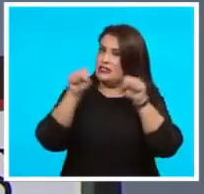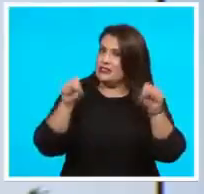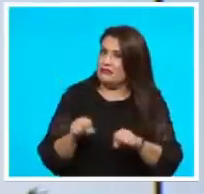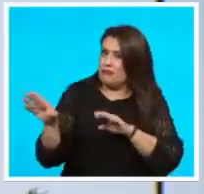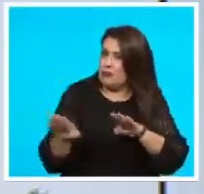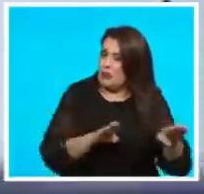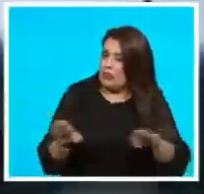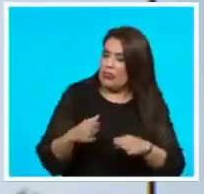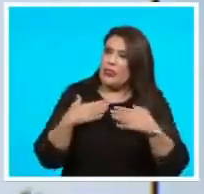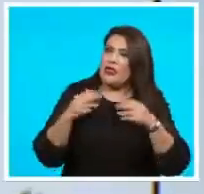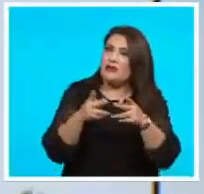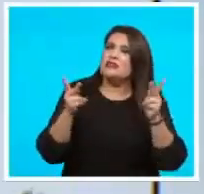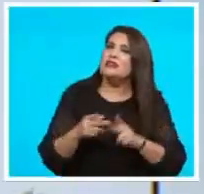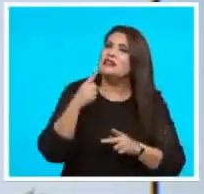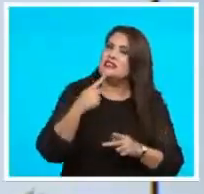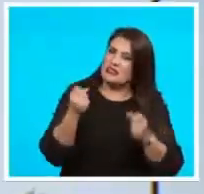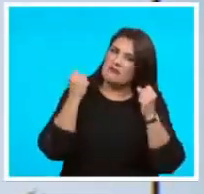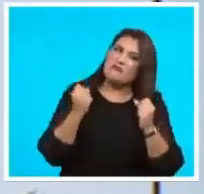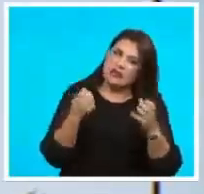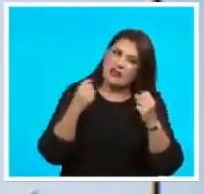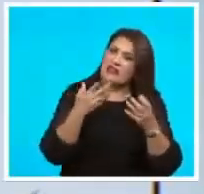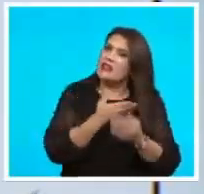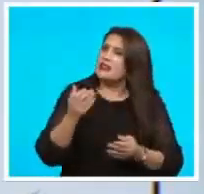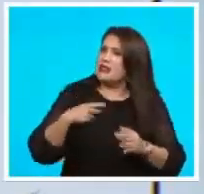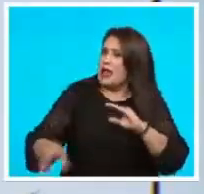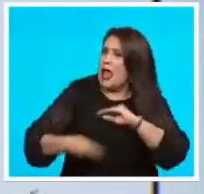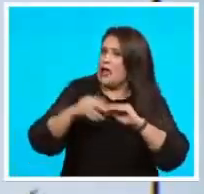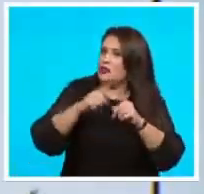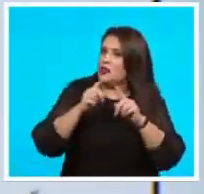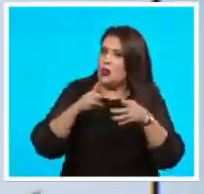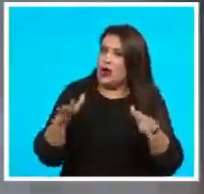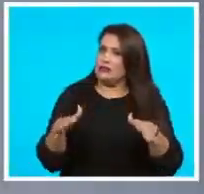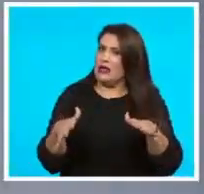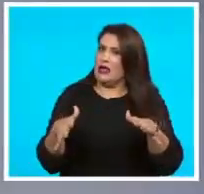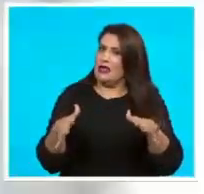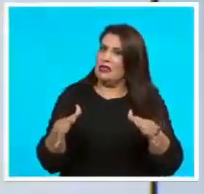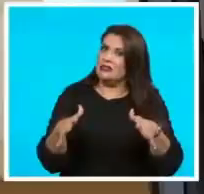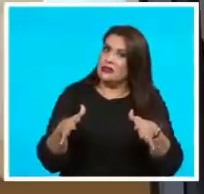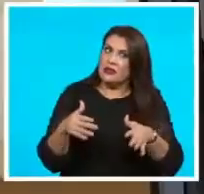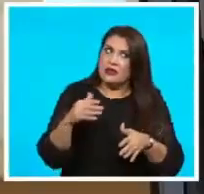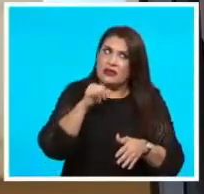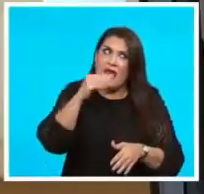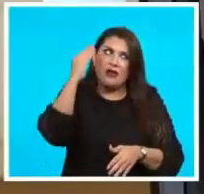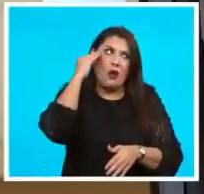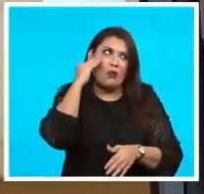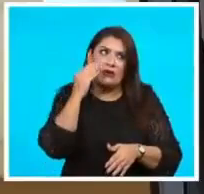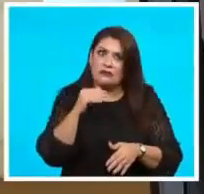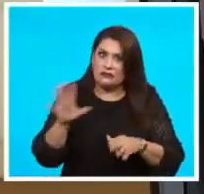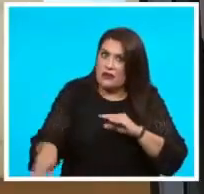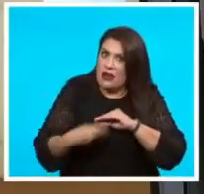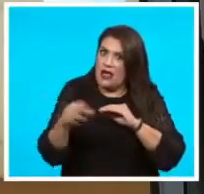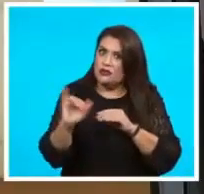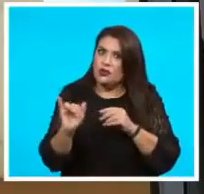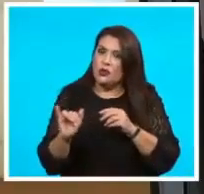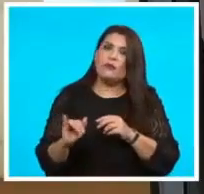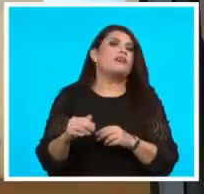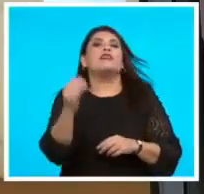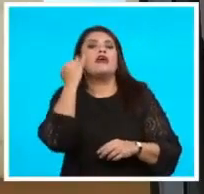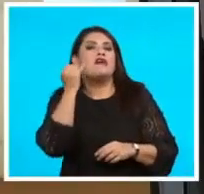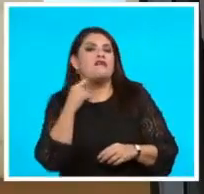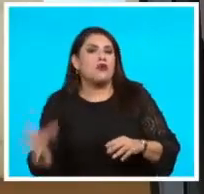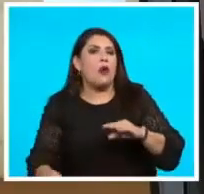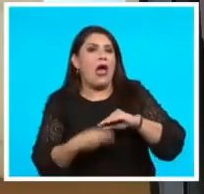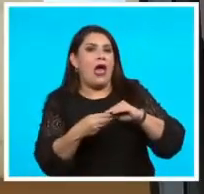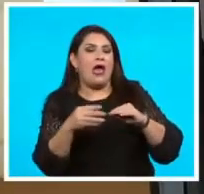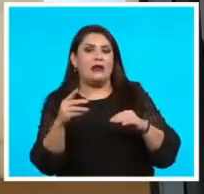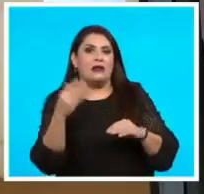Center says many factors can add to your anxiety, the unknown being one of them. So if you combine your